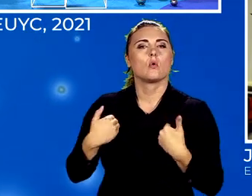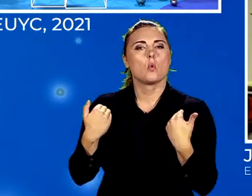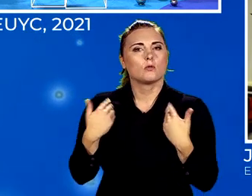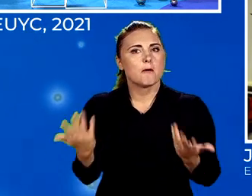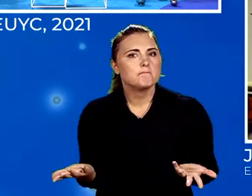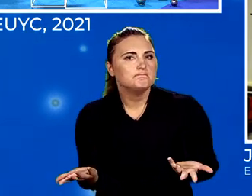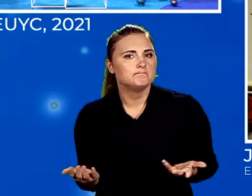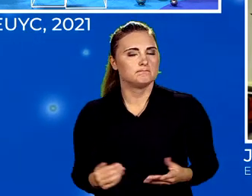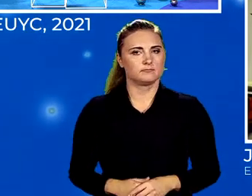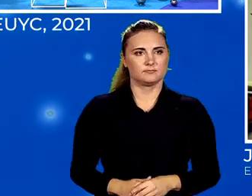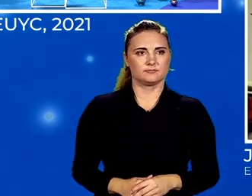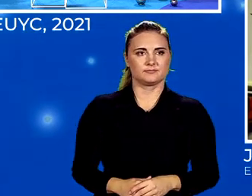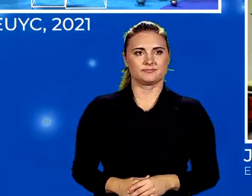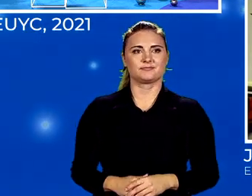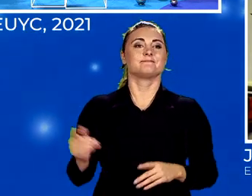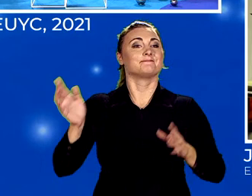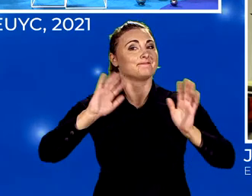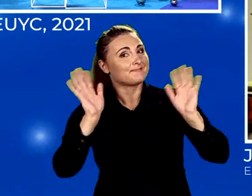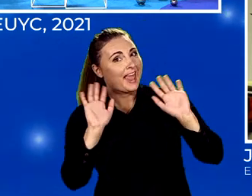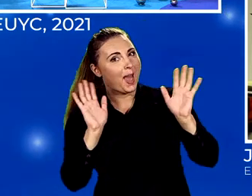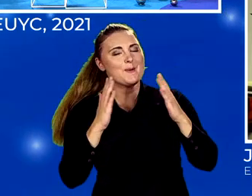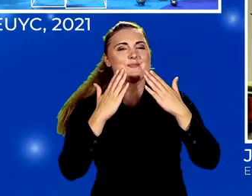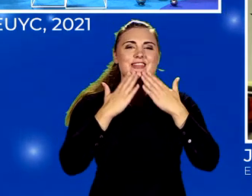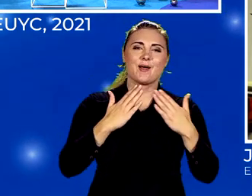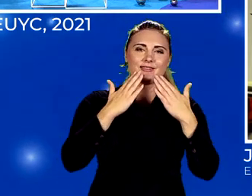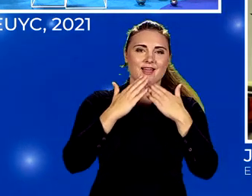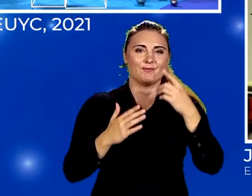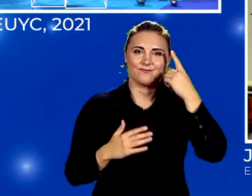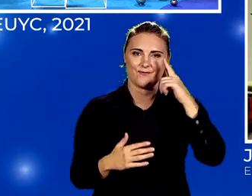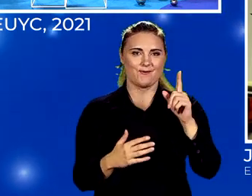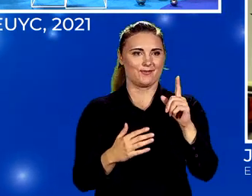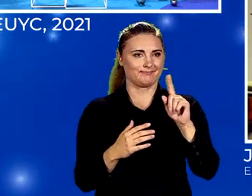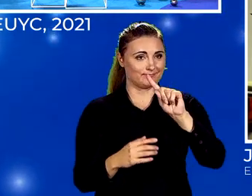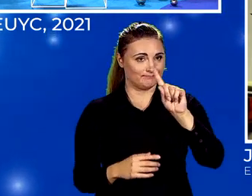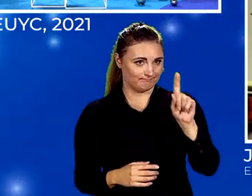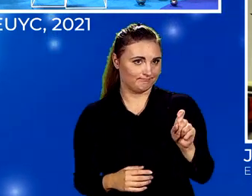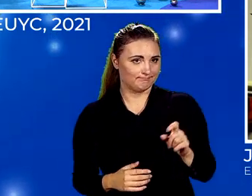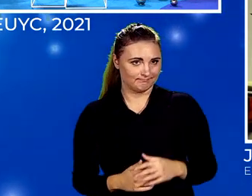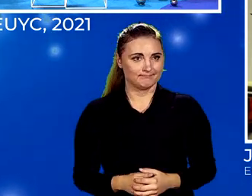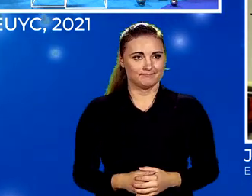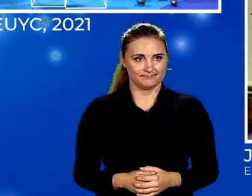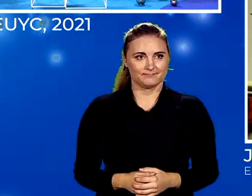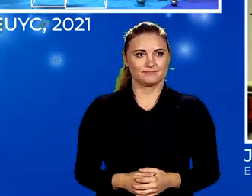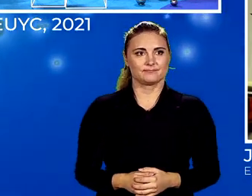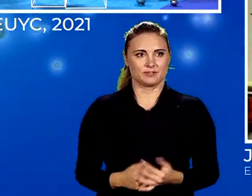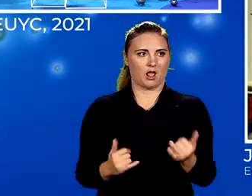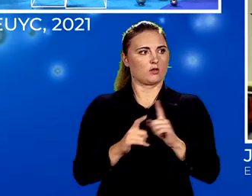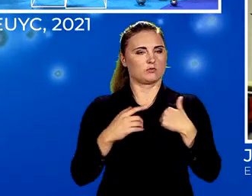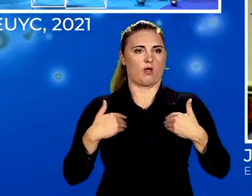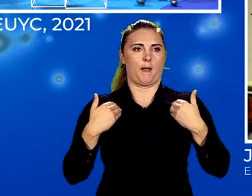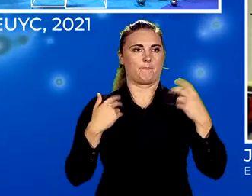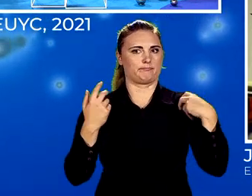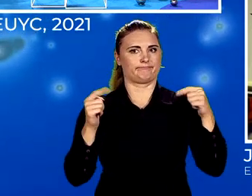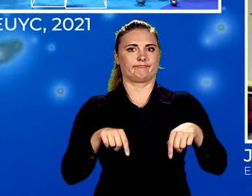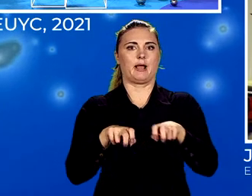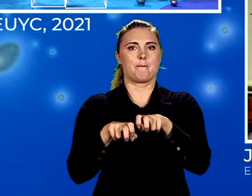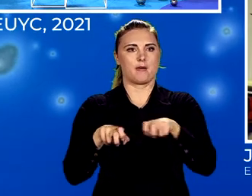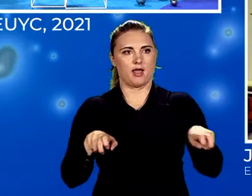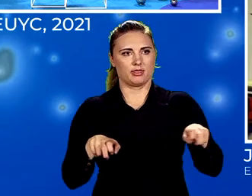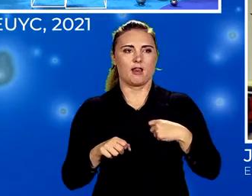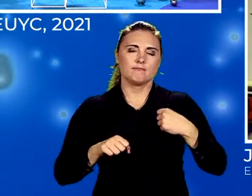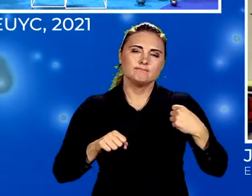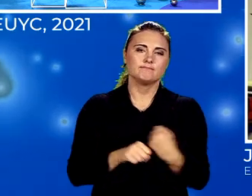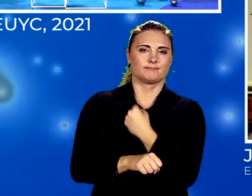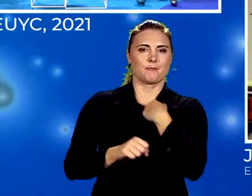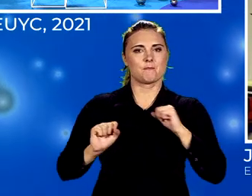Hello to everybody. It's a great privilege and pleasure to represent the Commission at this panel. It's a pity, of course, that I'm not in Maribor and all of us,